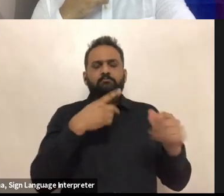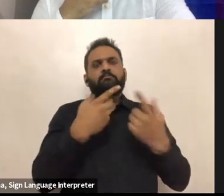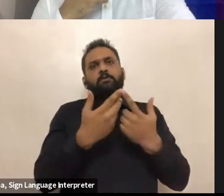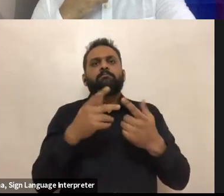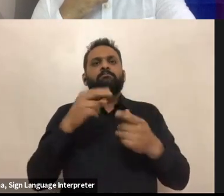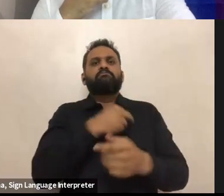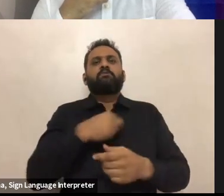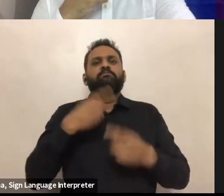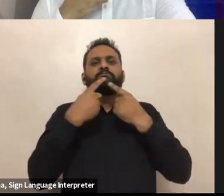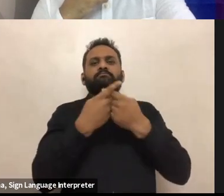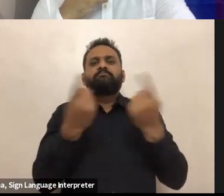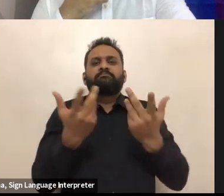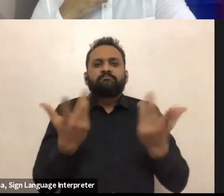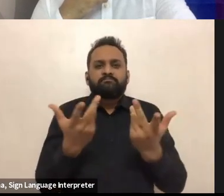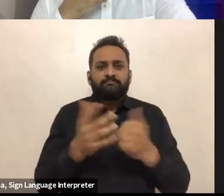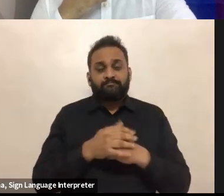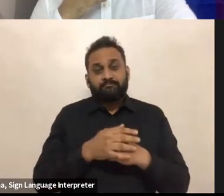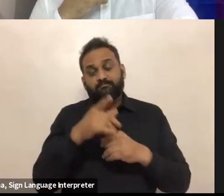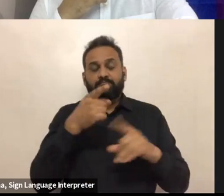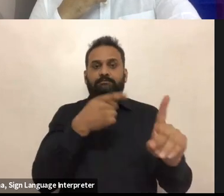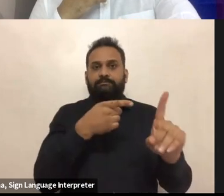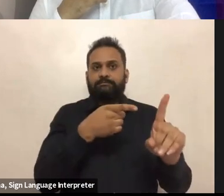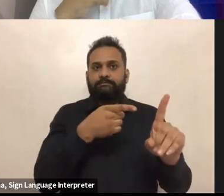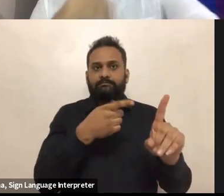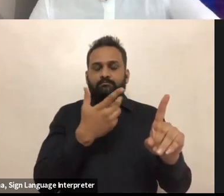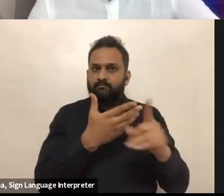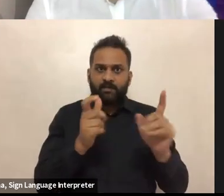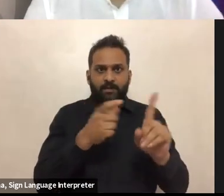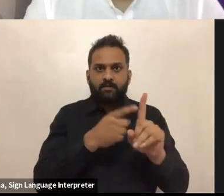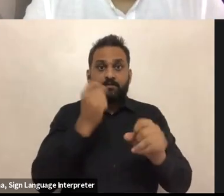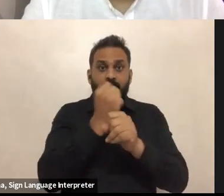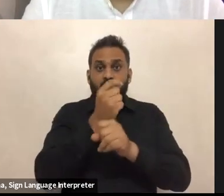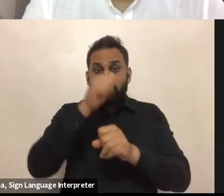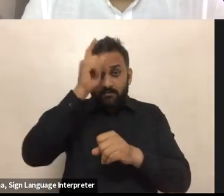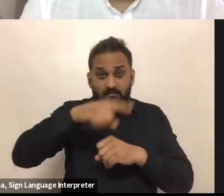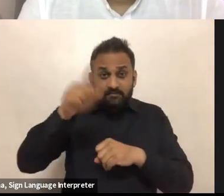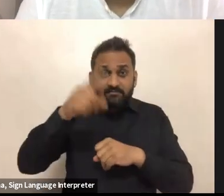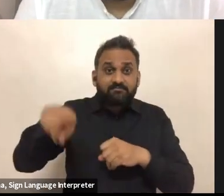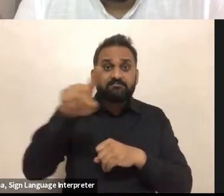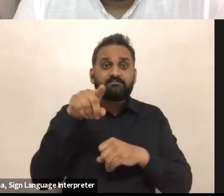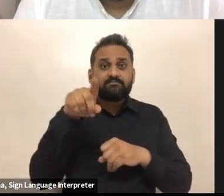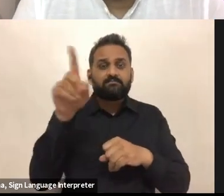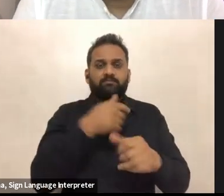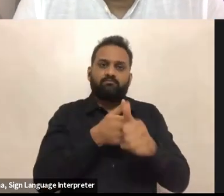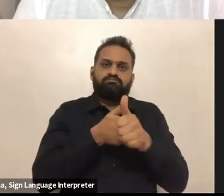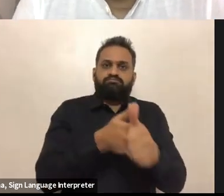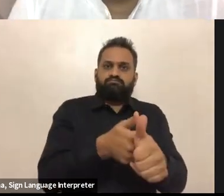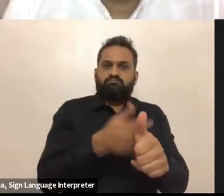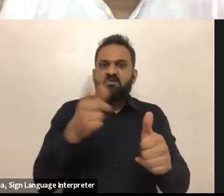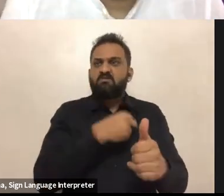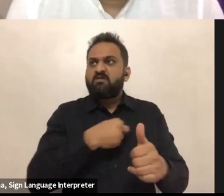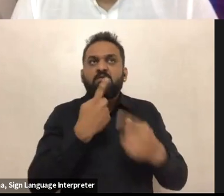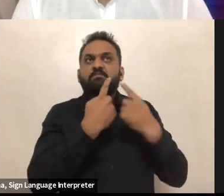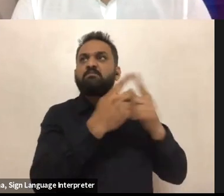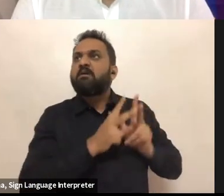disability is one of the most prominent one, which even the government of India follows in their policies and in their